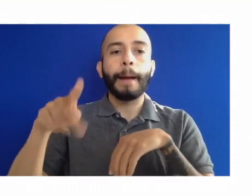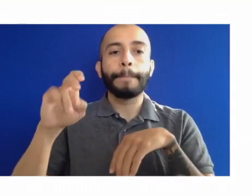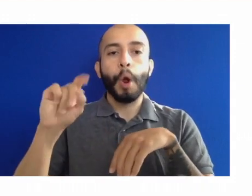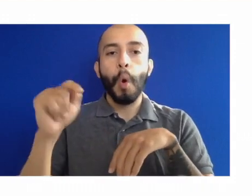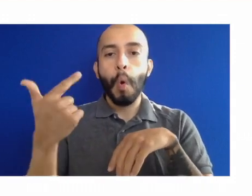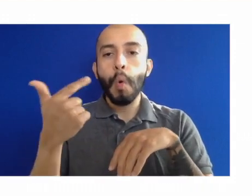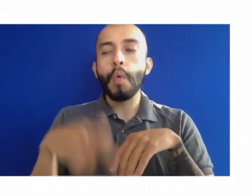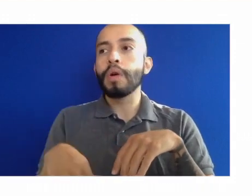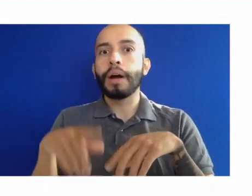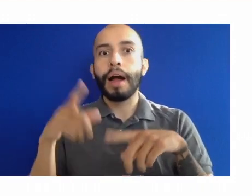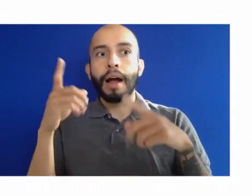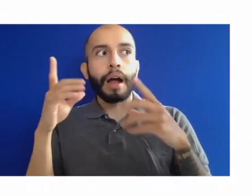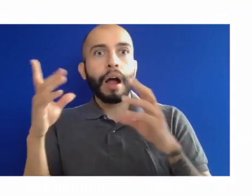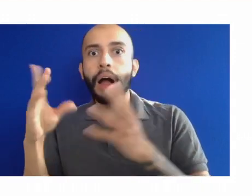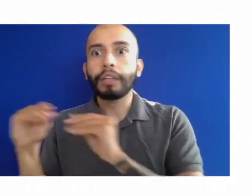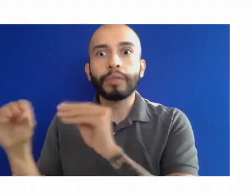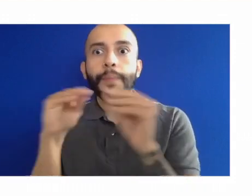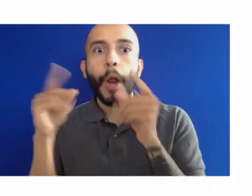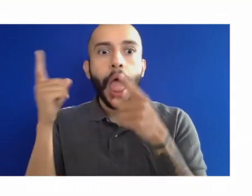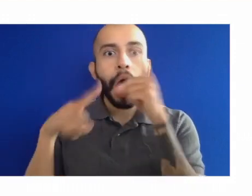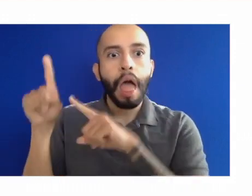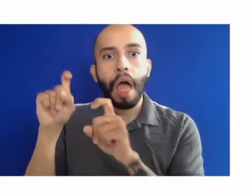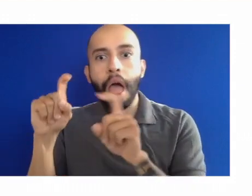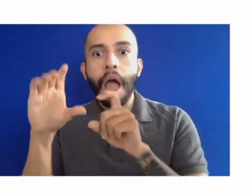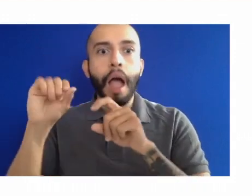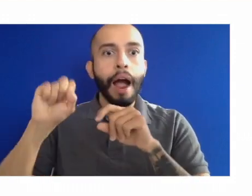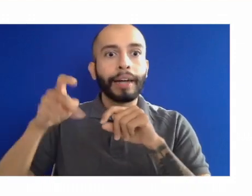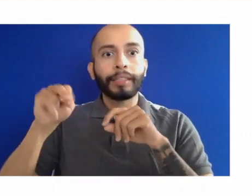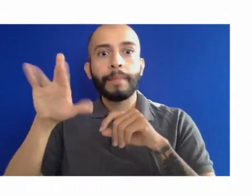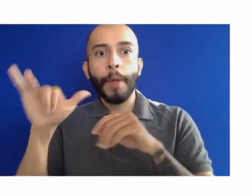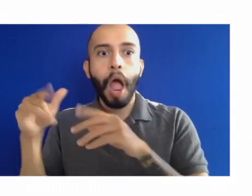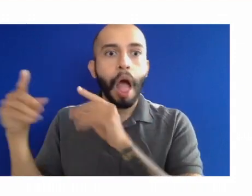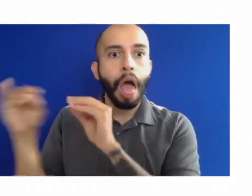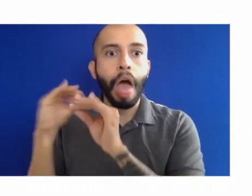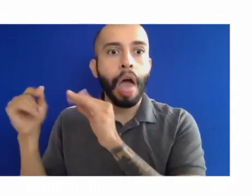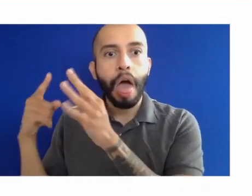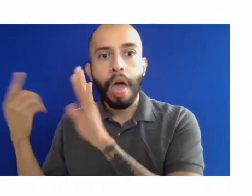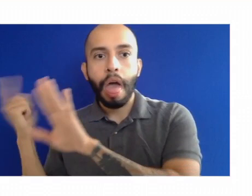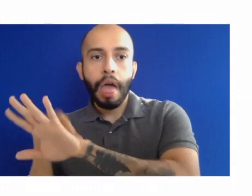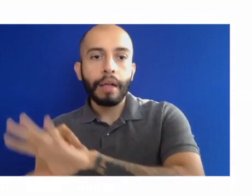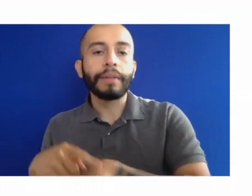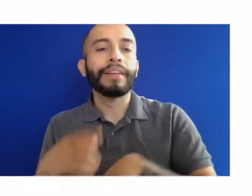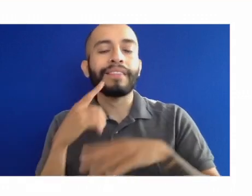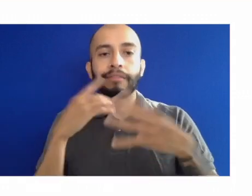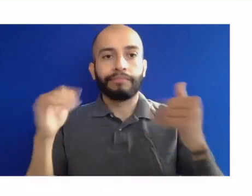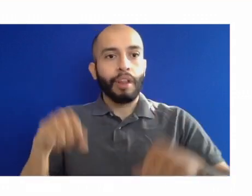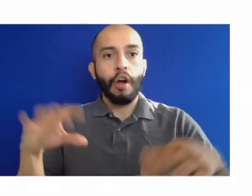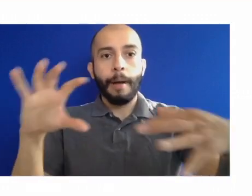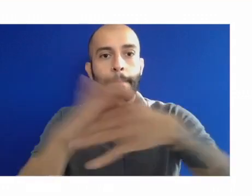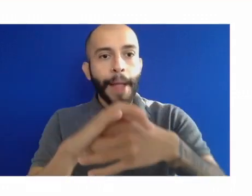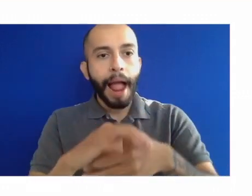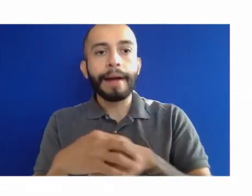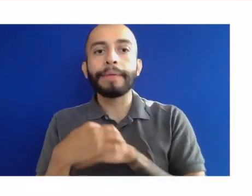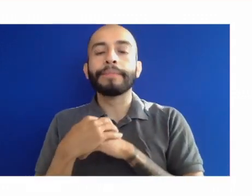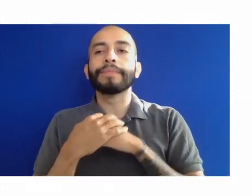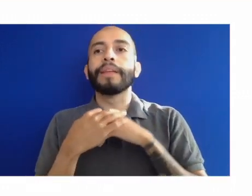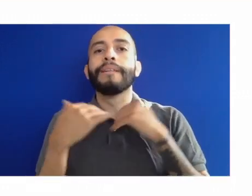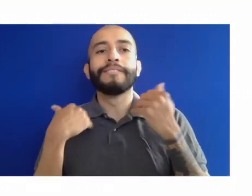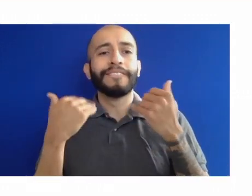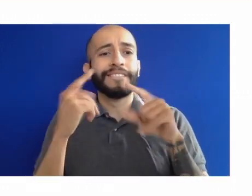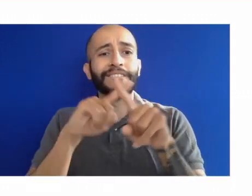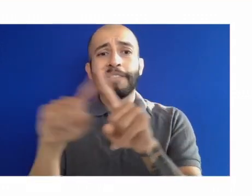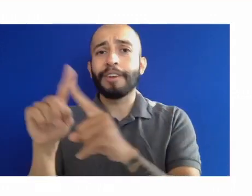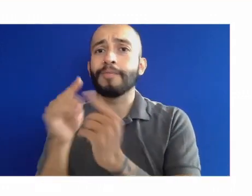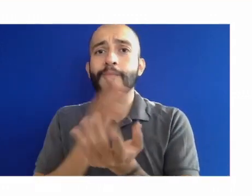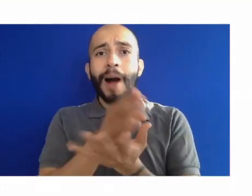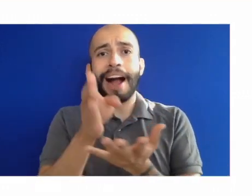There's definitely ways that you can divide them within this, but we see a bunch of different misinformation rumor types. And so, you know, this